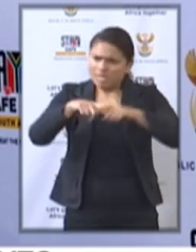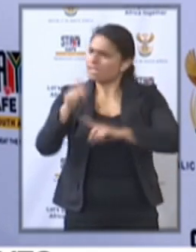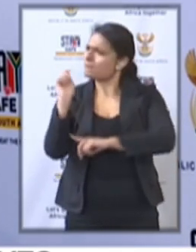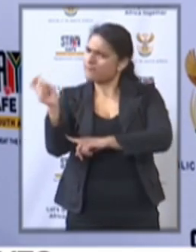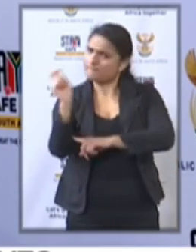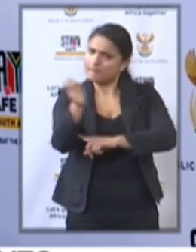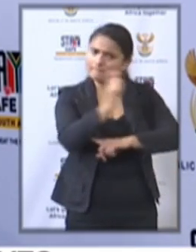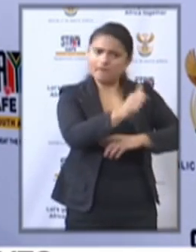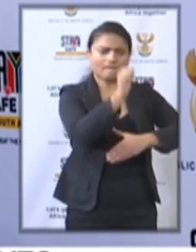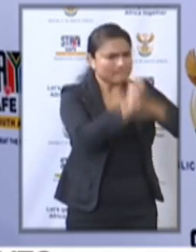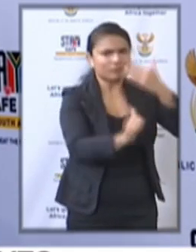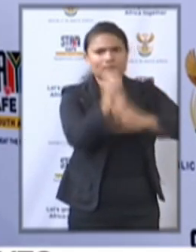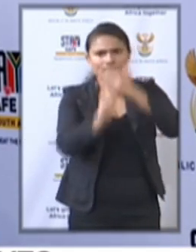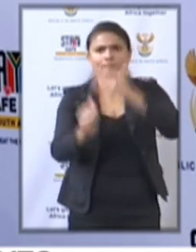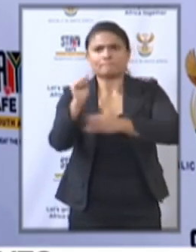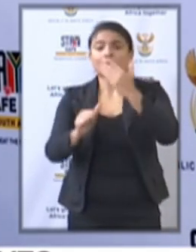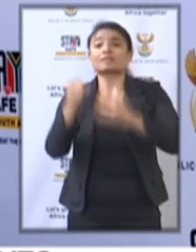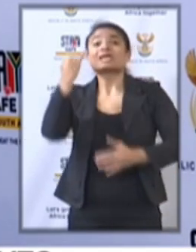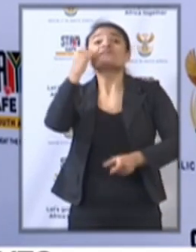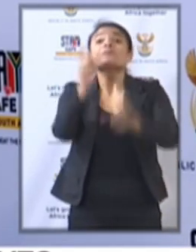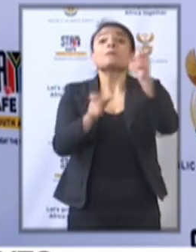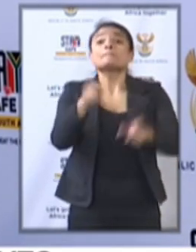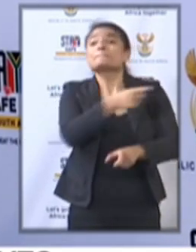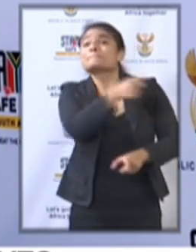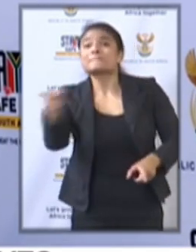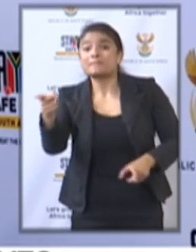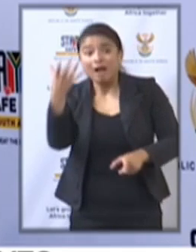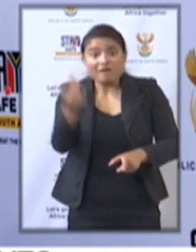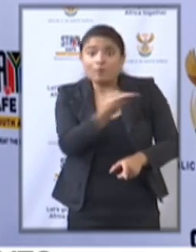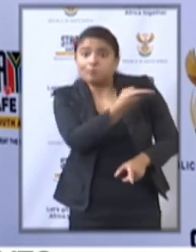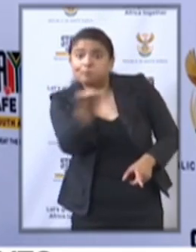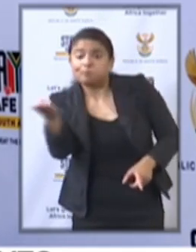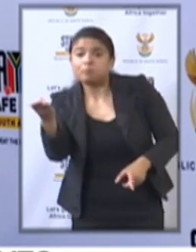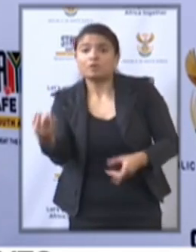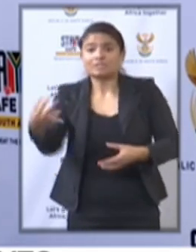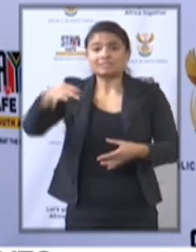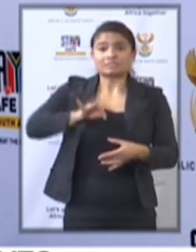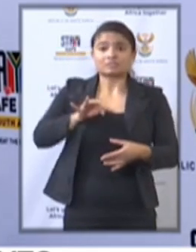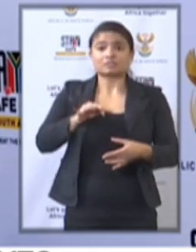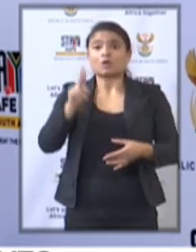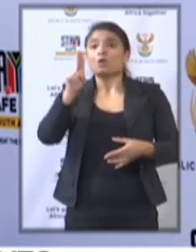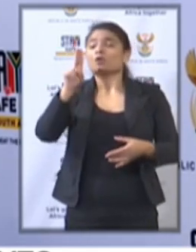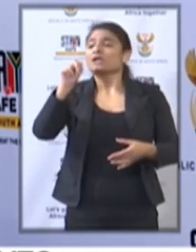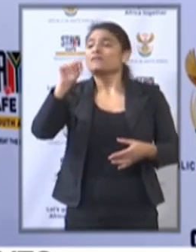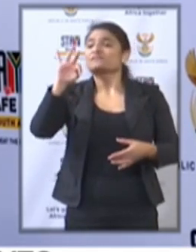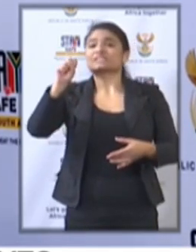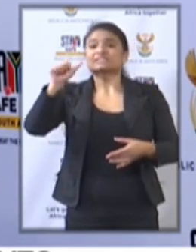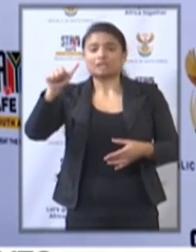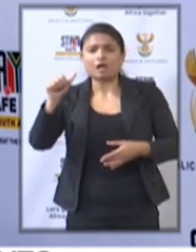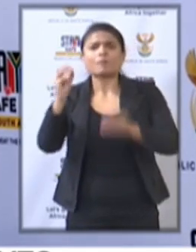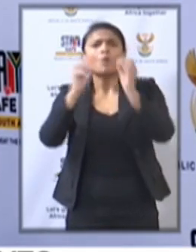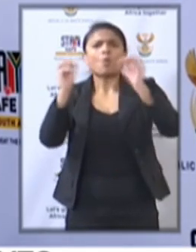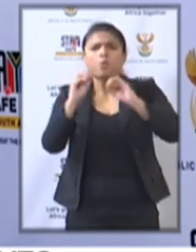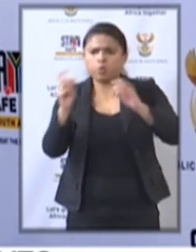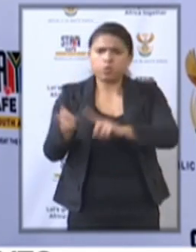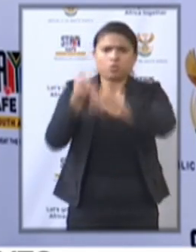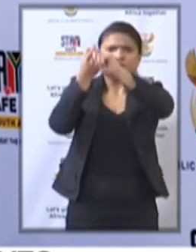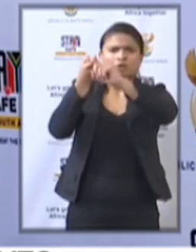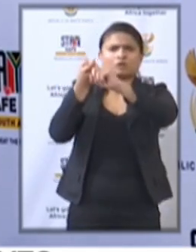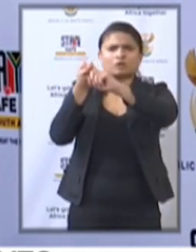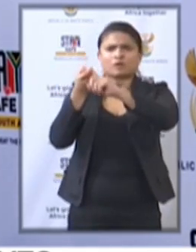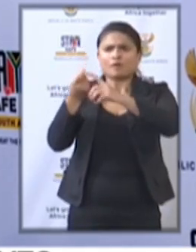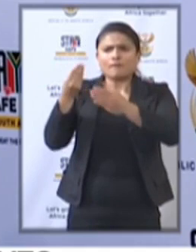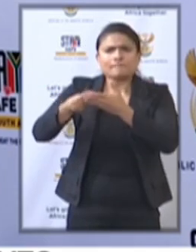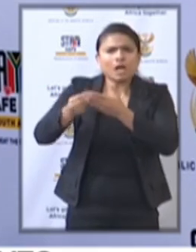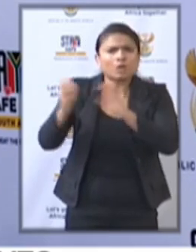abantu abakuNSFAS okufanele ngabe kunoxhasa abalitholayo kodwa luyelwama njengamanje ngendlela abangayiboni